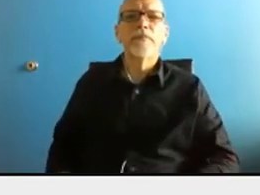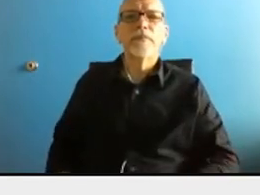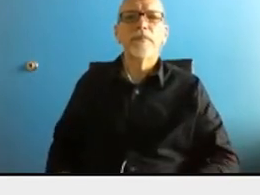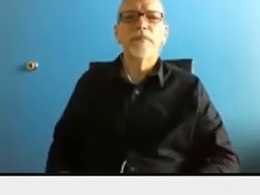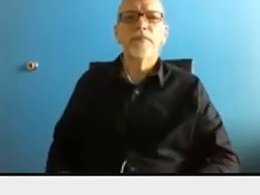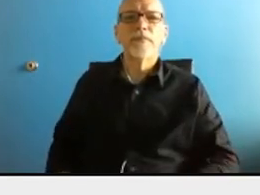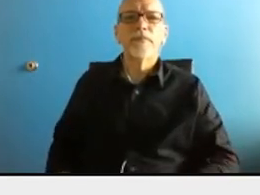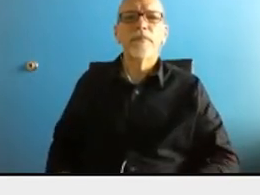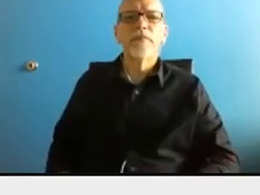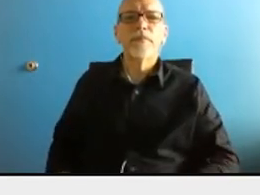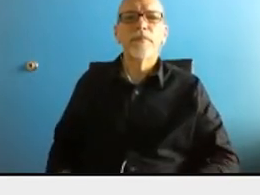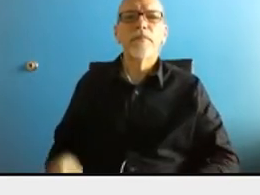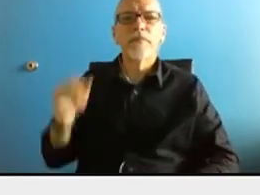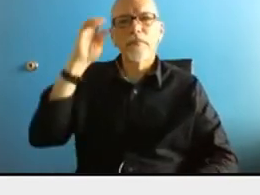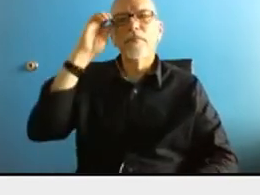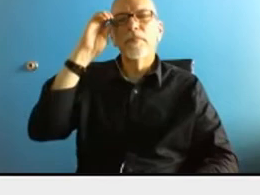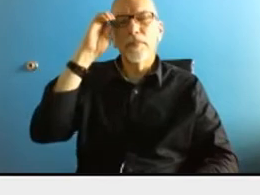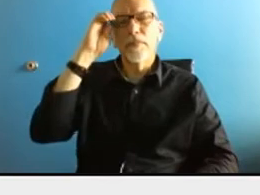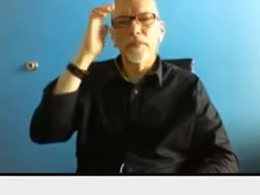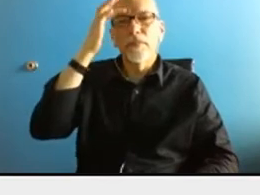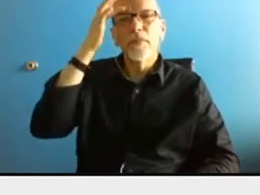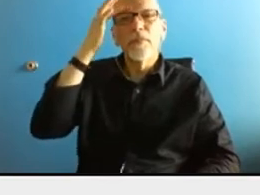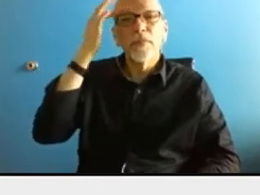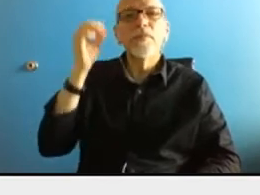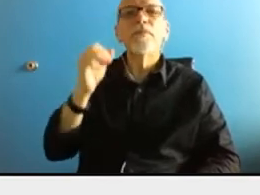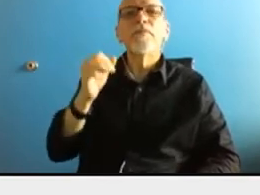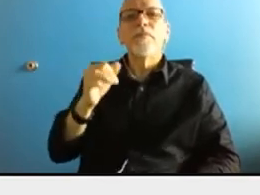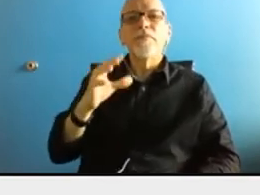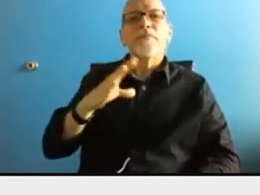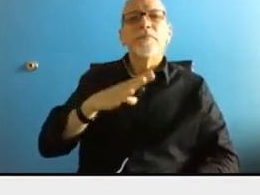So if we're talking about,